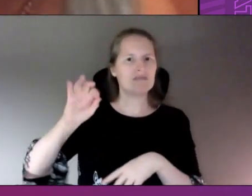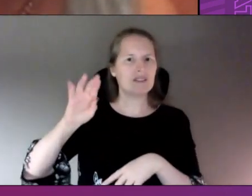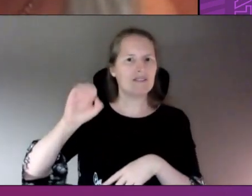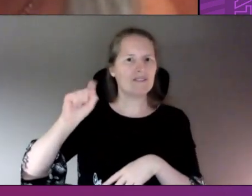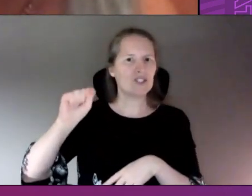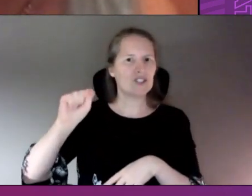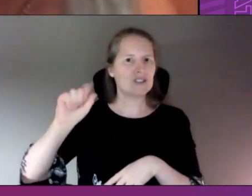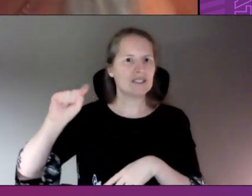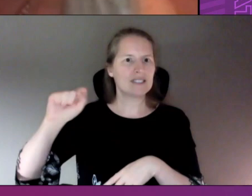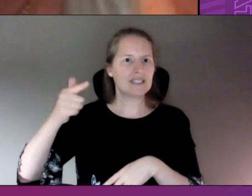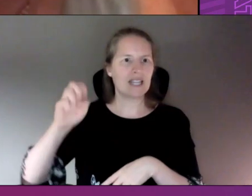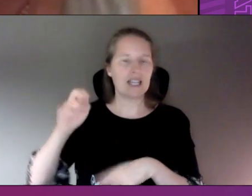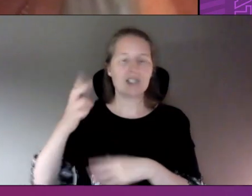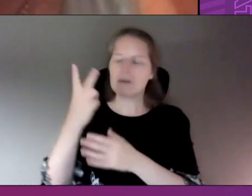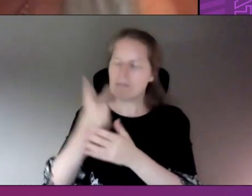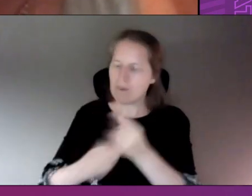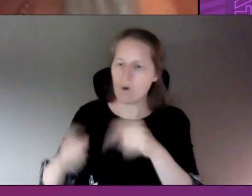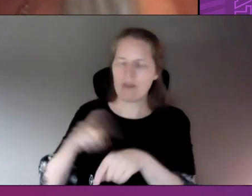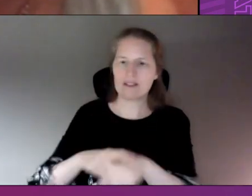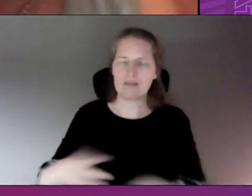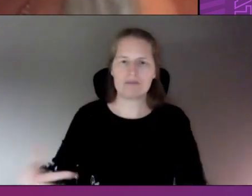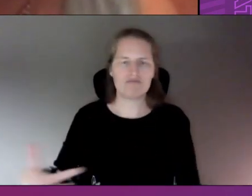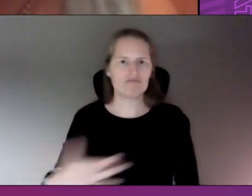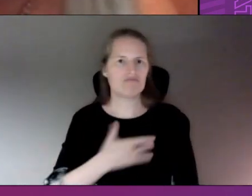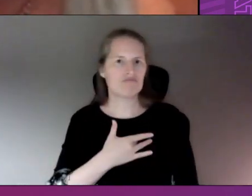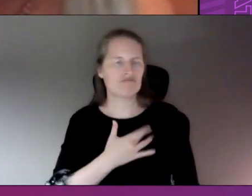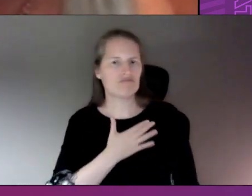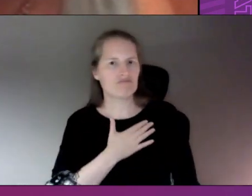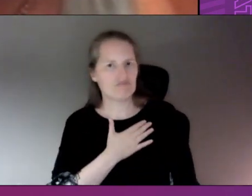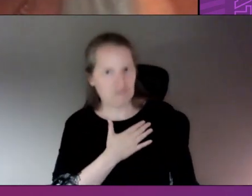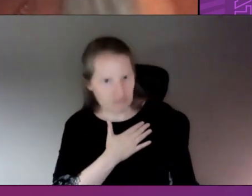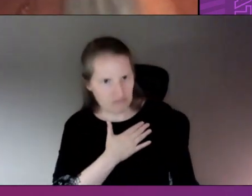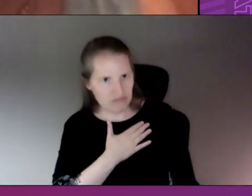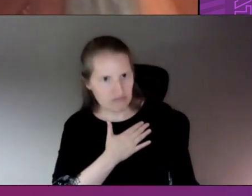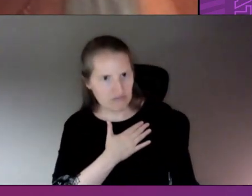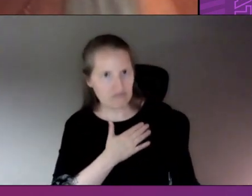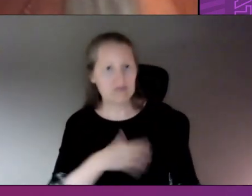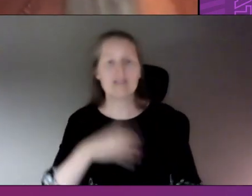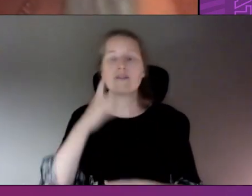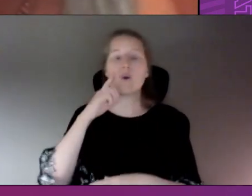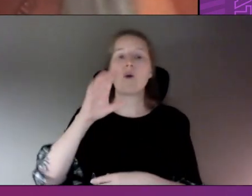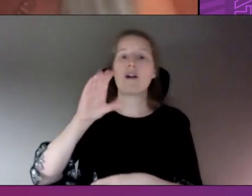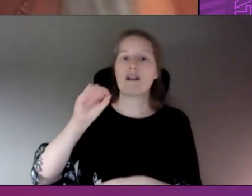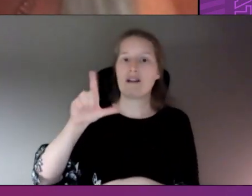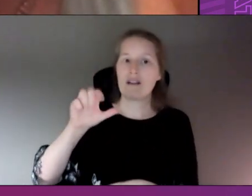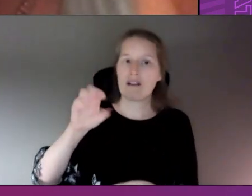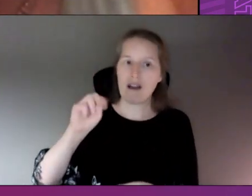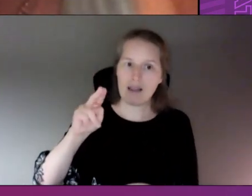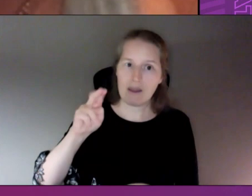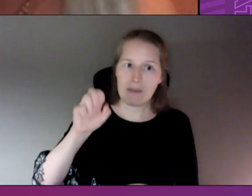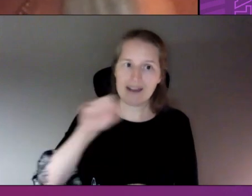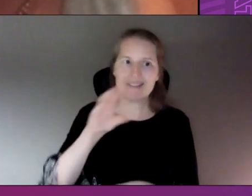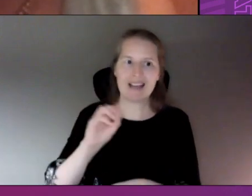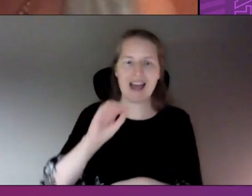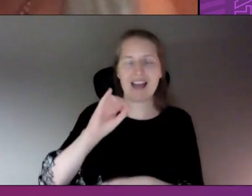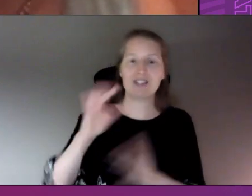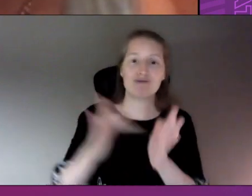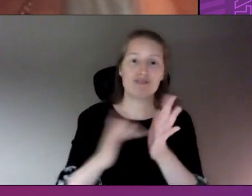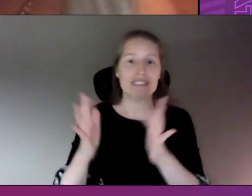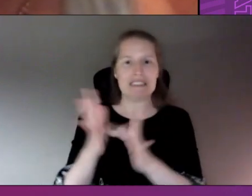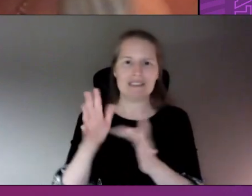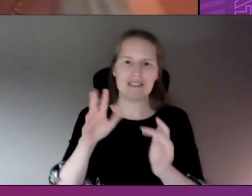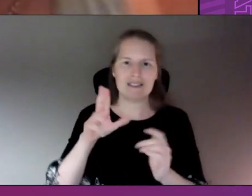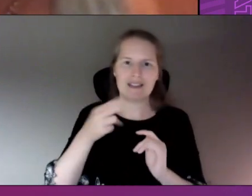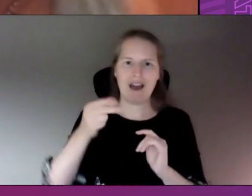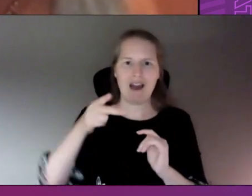were profoundly moving experiences. On both Columbinus and Jesus Hopped the A Train, we created